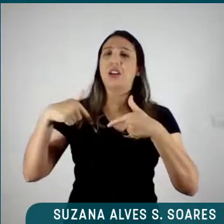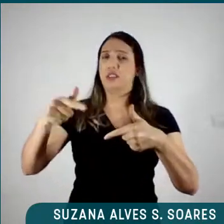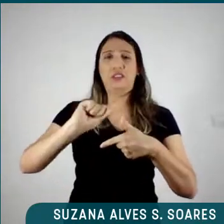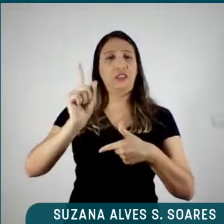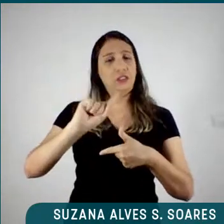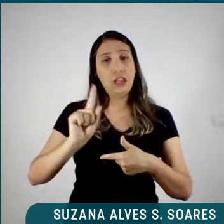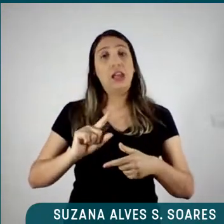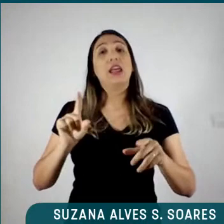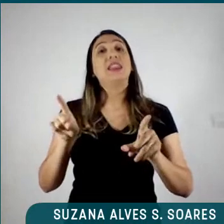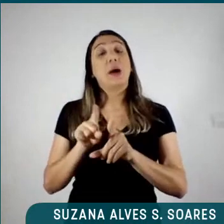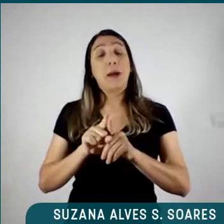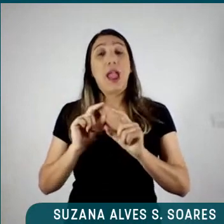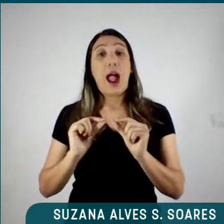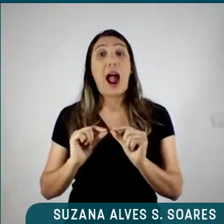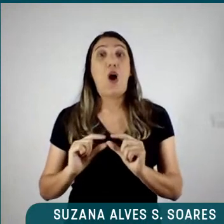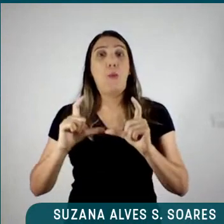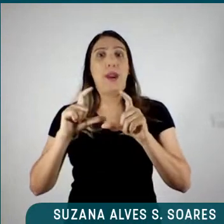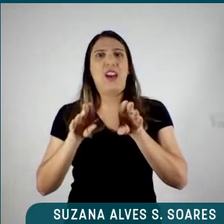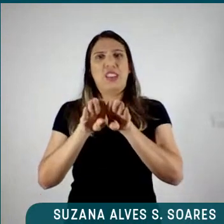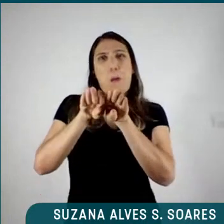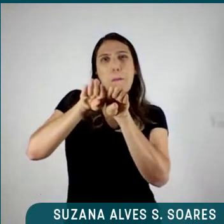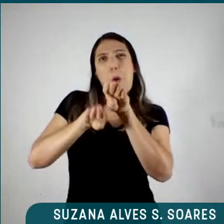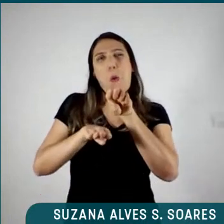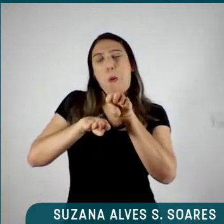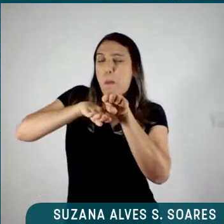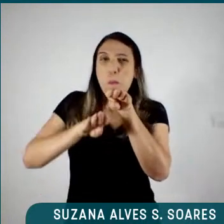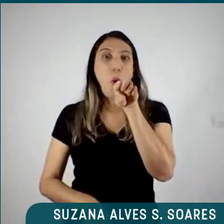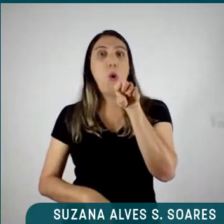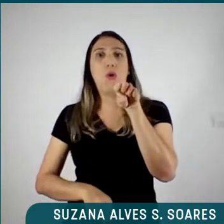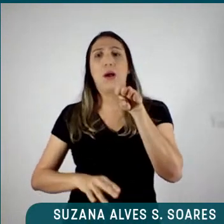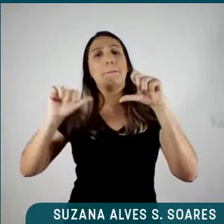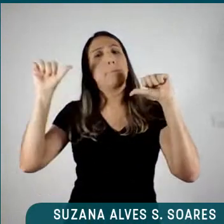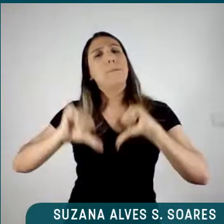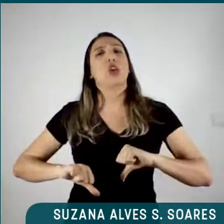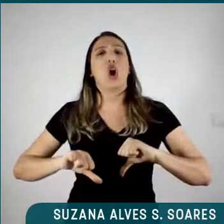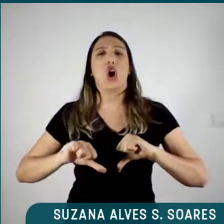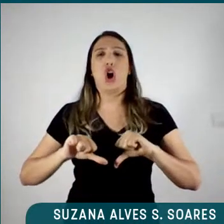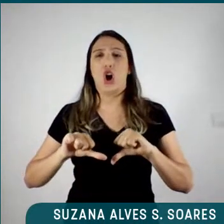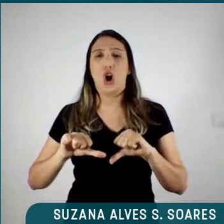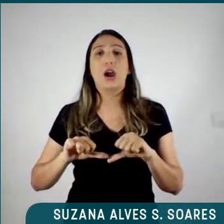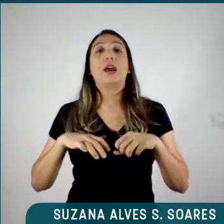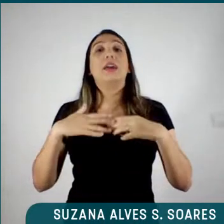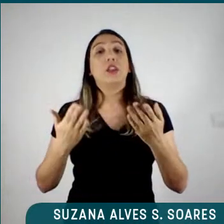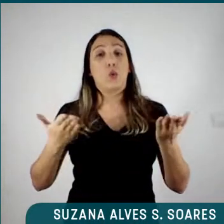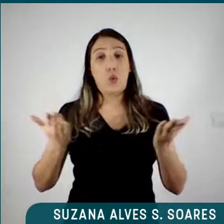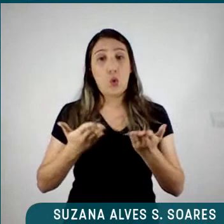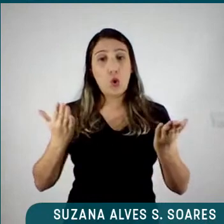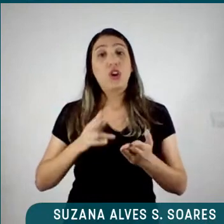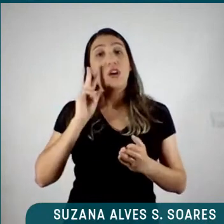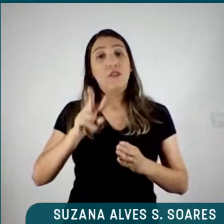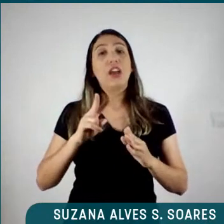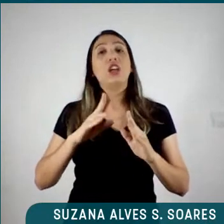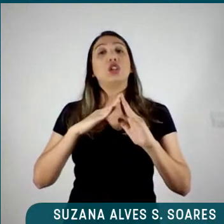inequalities, they are also public policies that sometimes actually increase the,